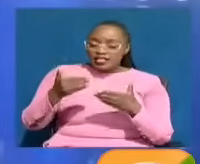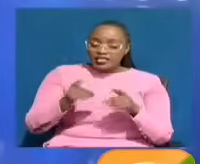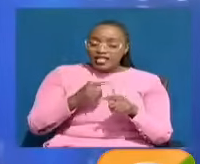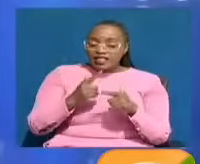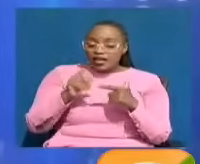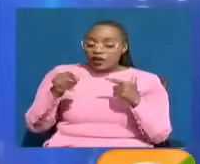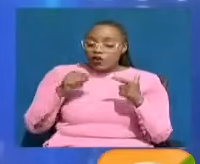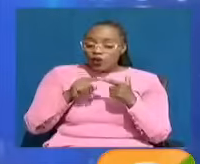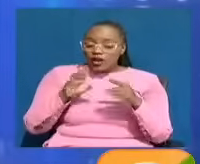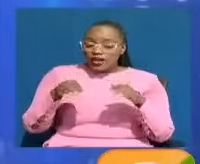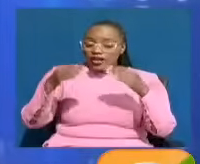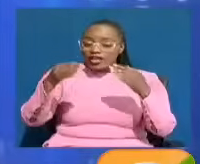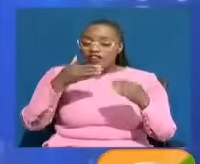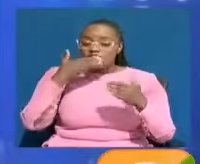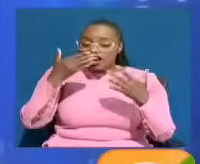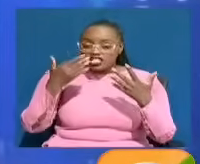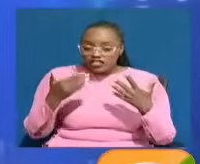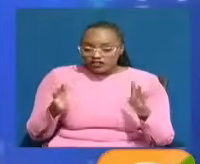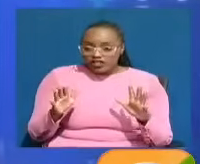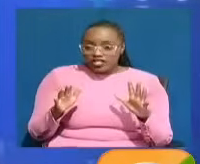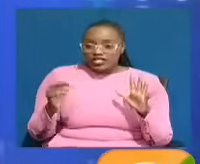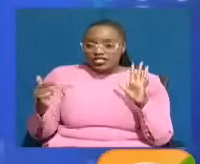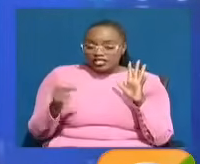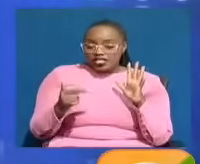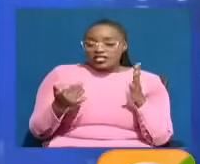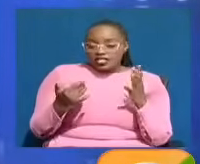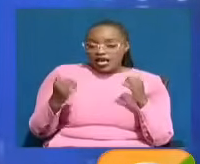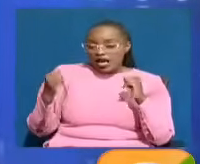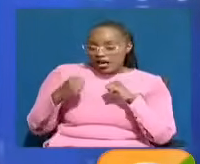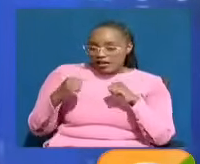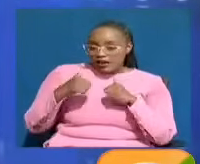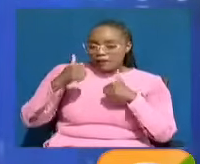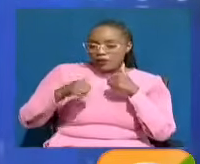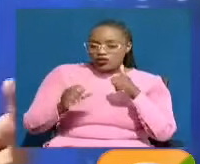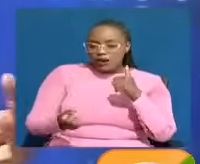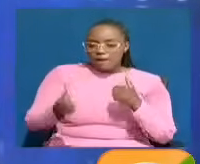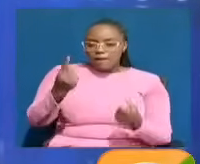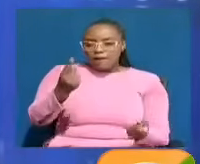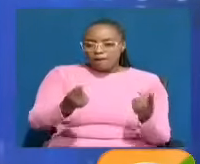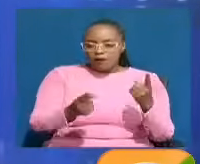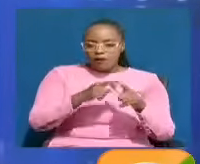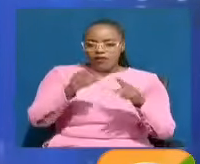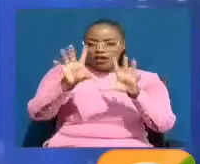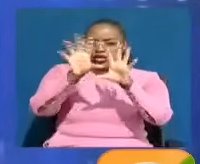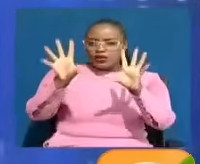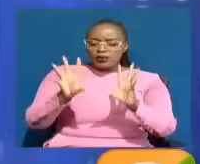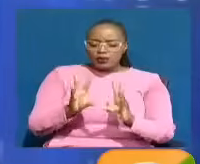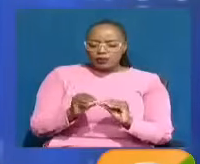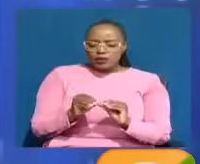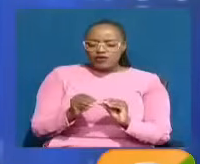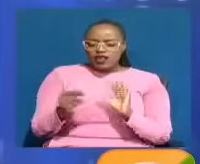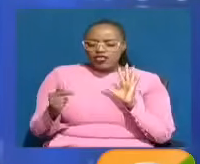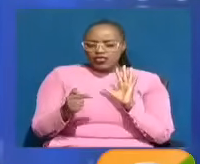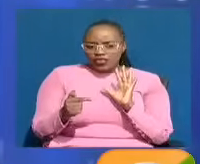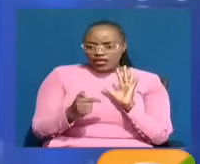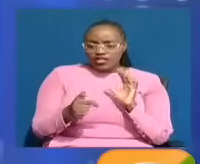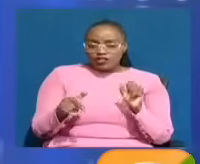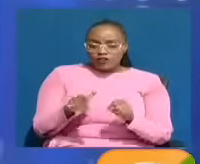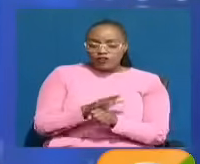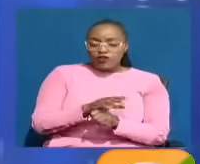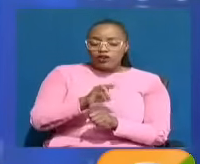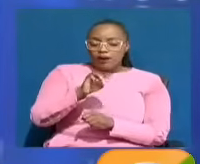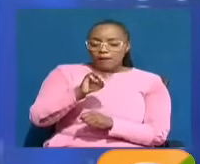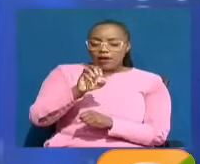when they have given those answers in those memoranda that have come, we're going to put together that whole